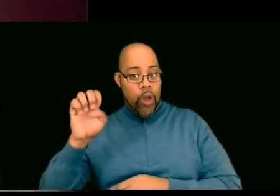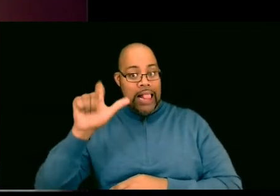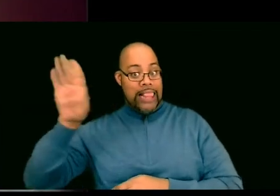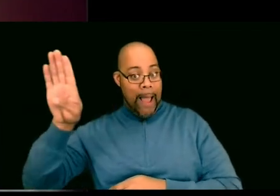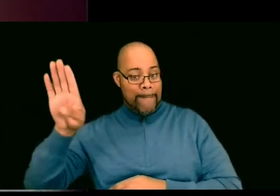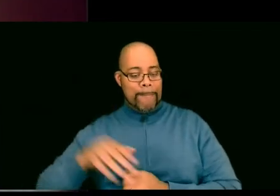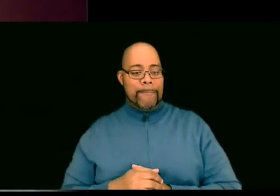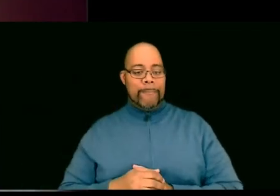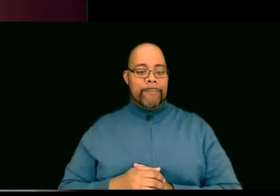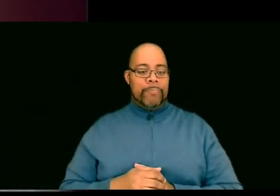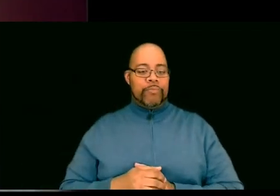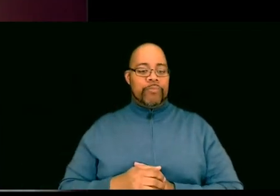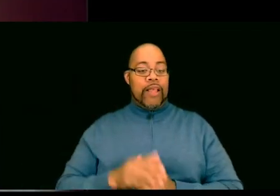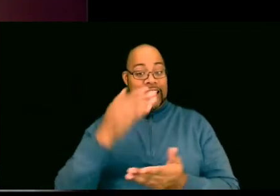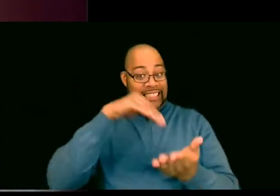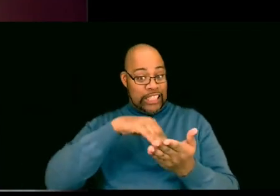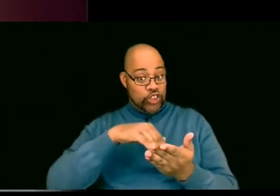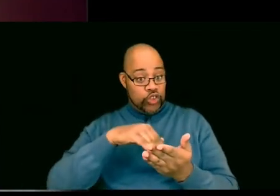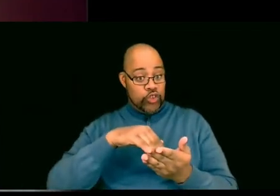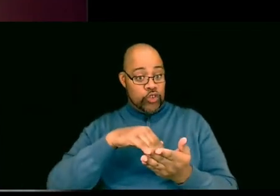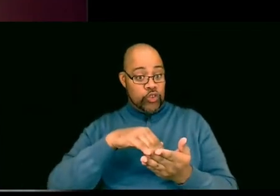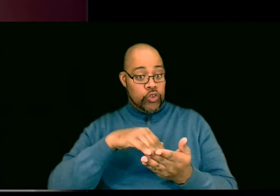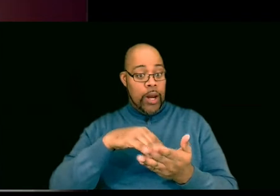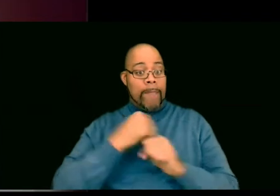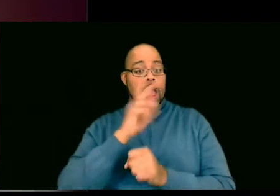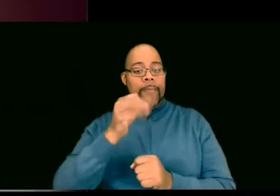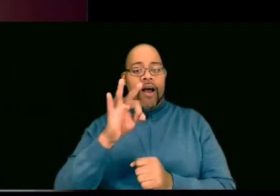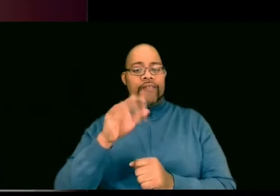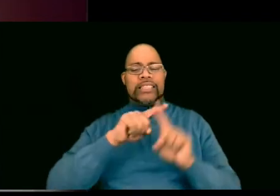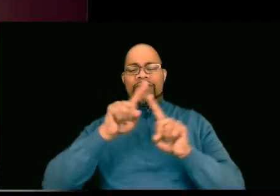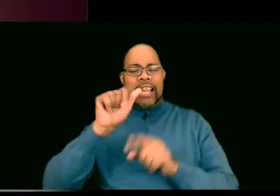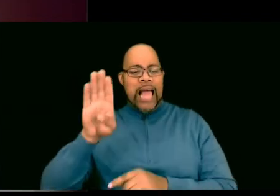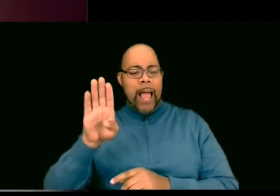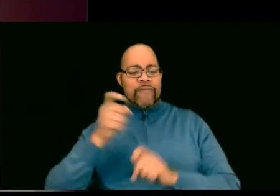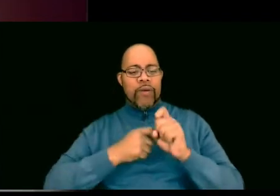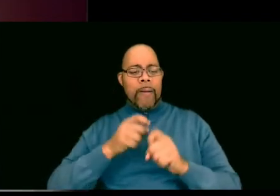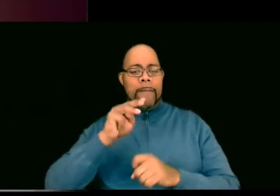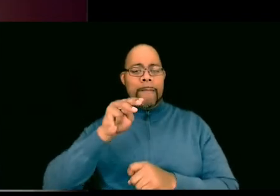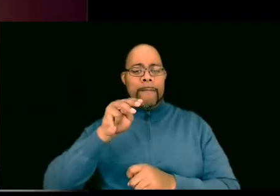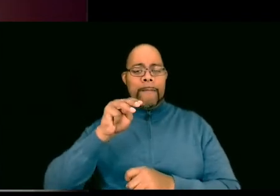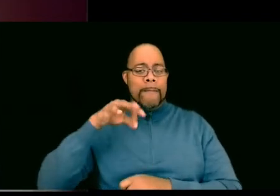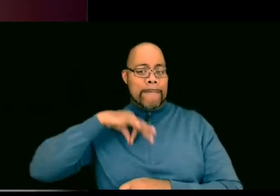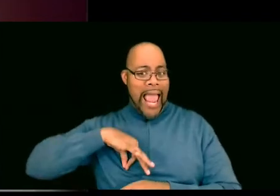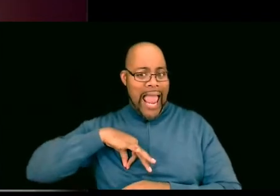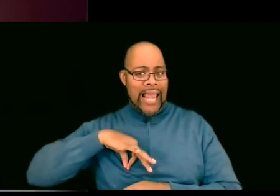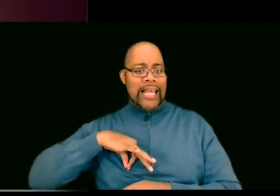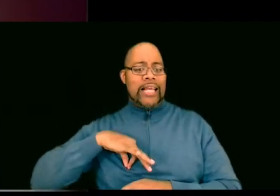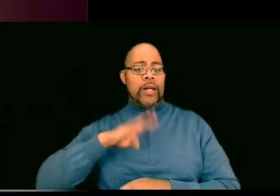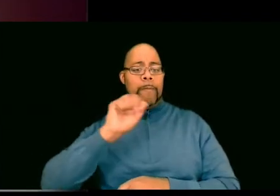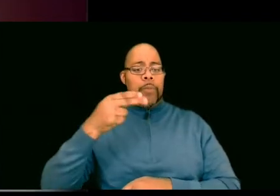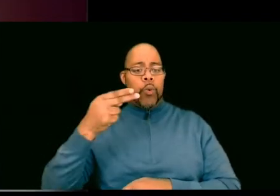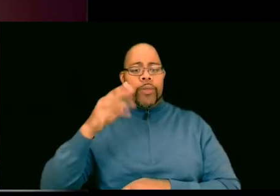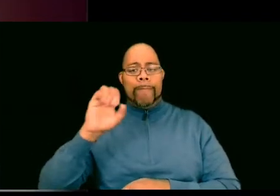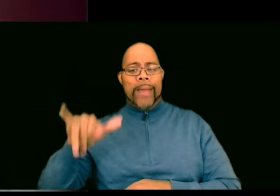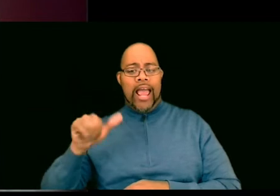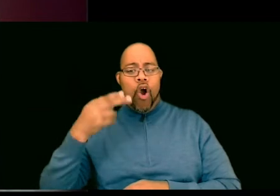Hole Laboratory, the center is made up of laboratories from Maine, at that time Booth